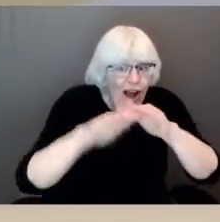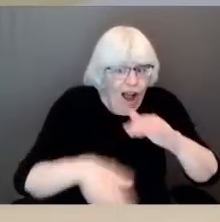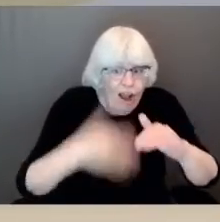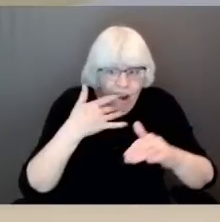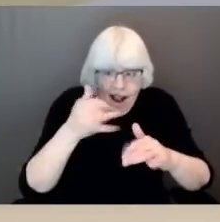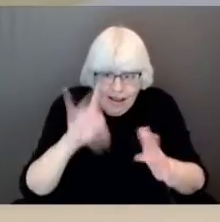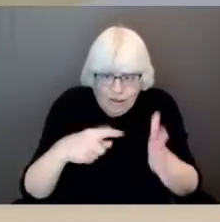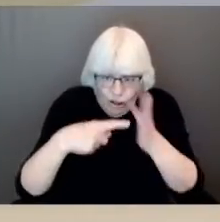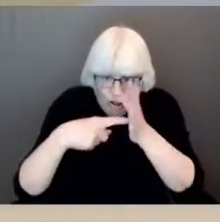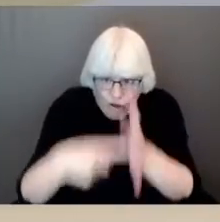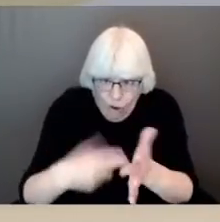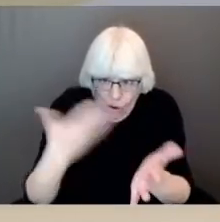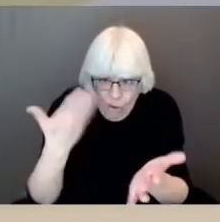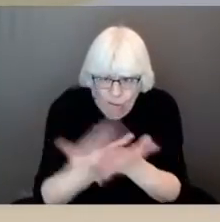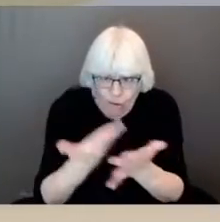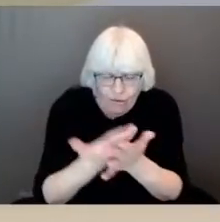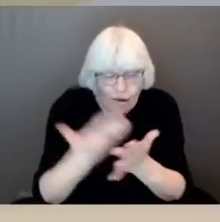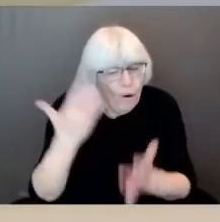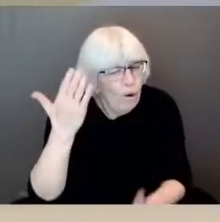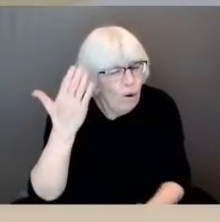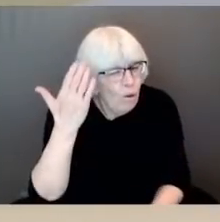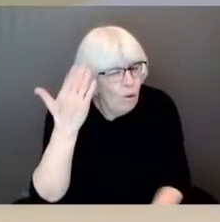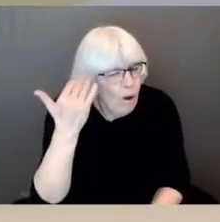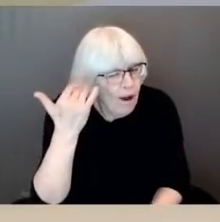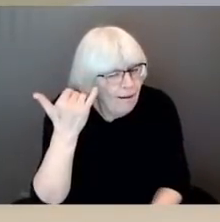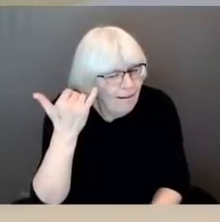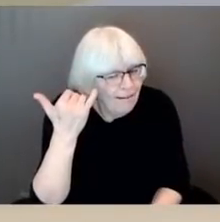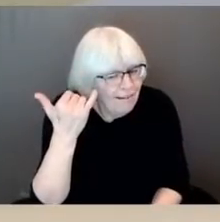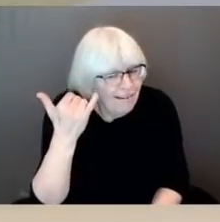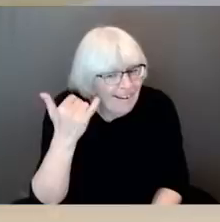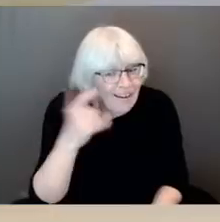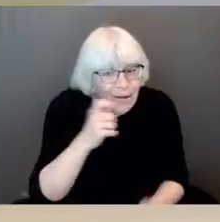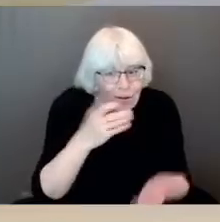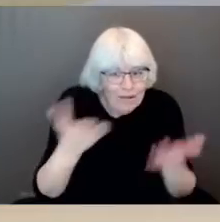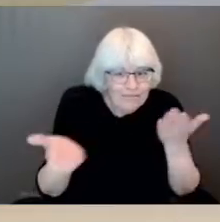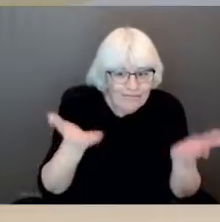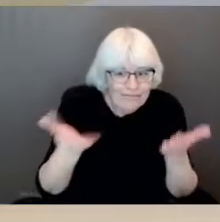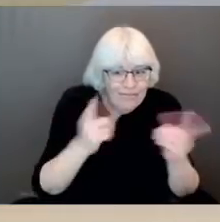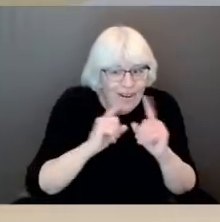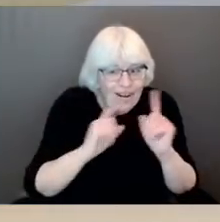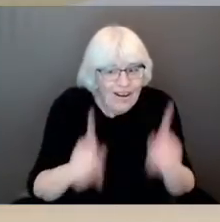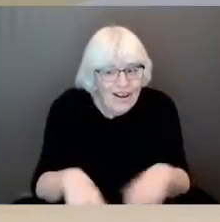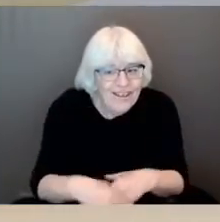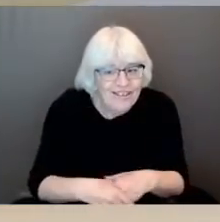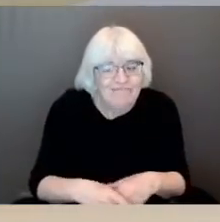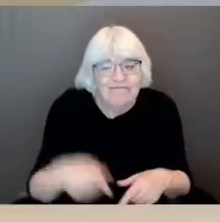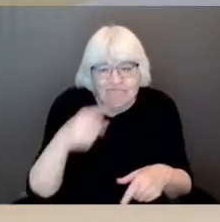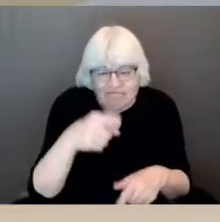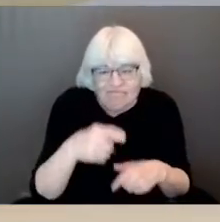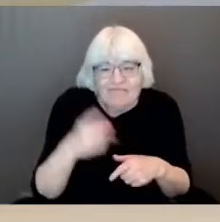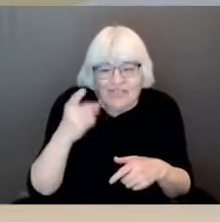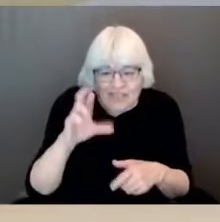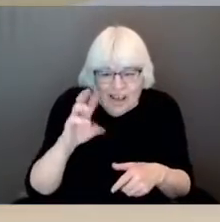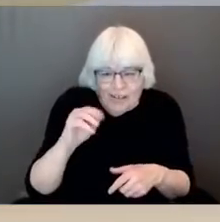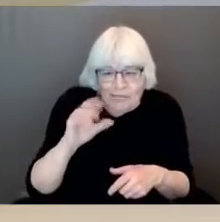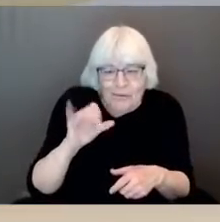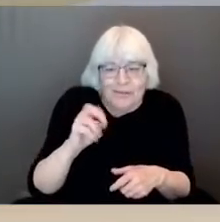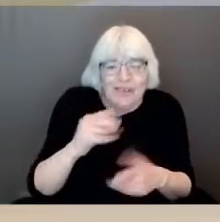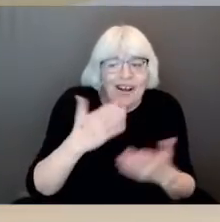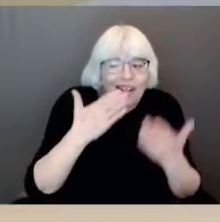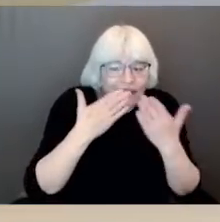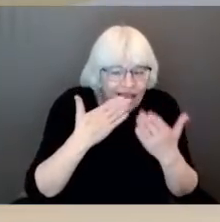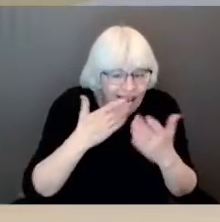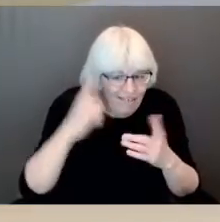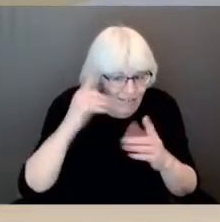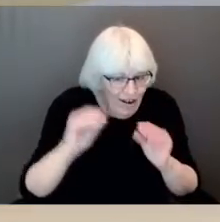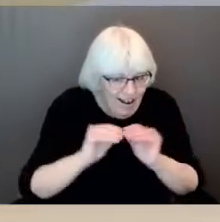Do you want to start? Sure. Sure. So, Brittany, thank you for the question. So I